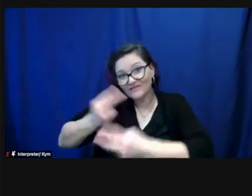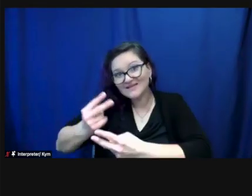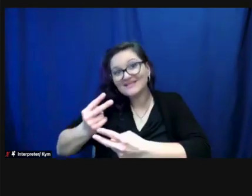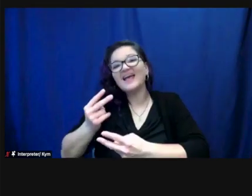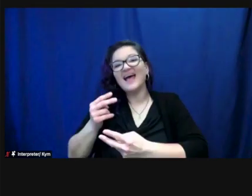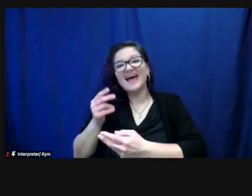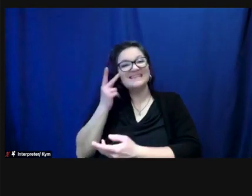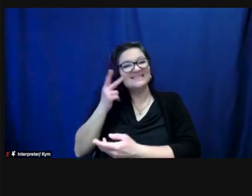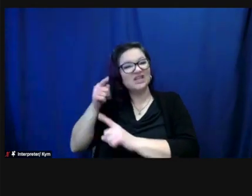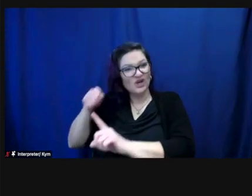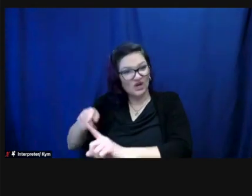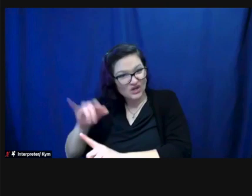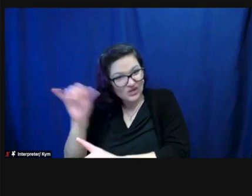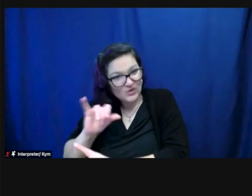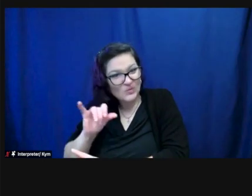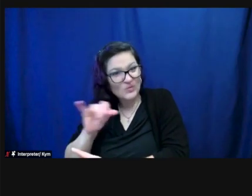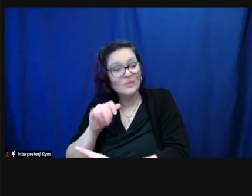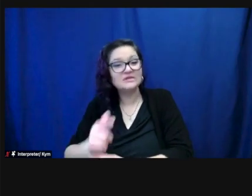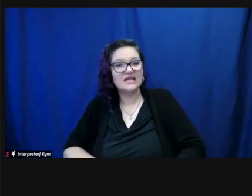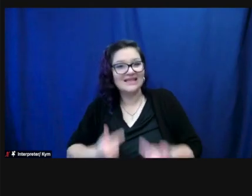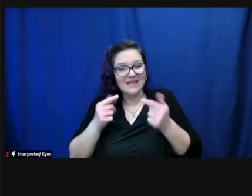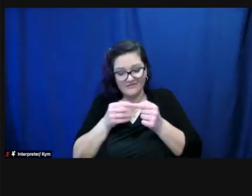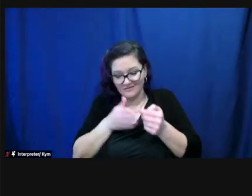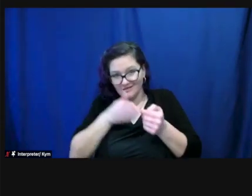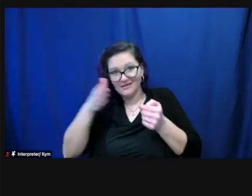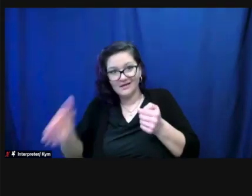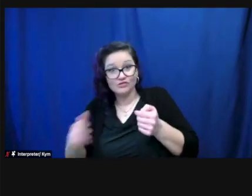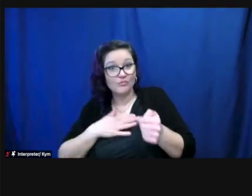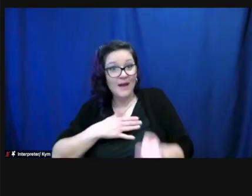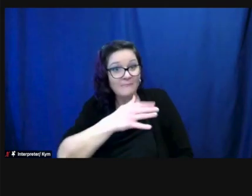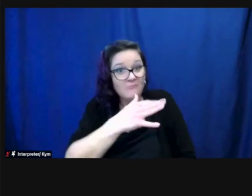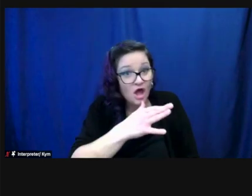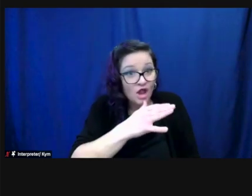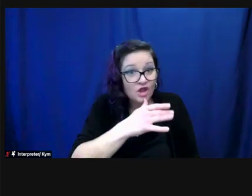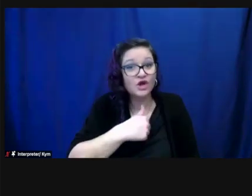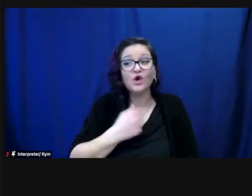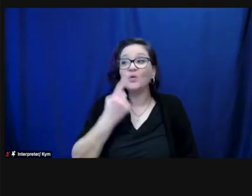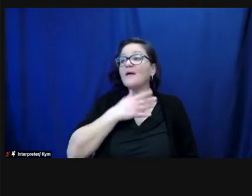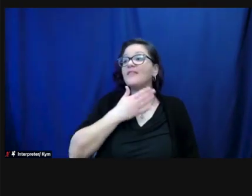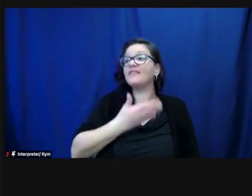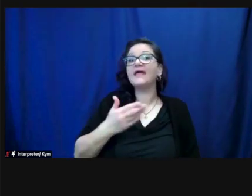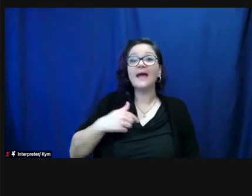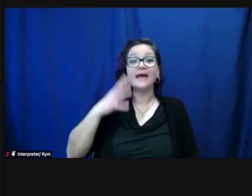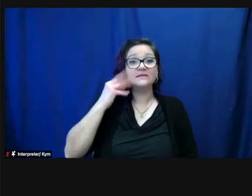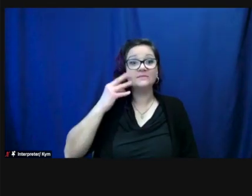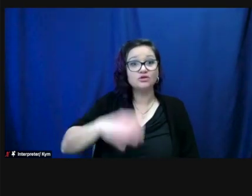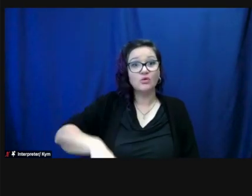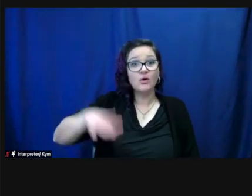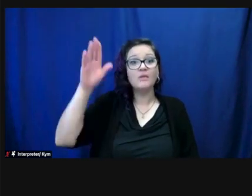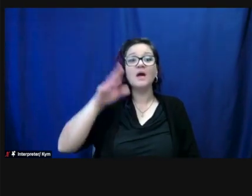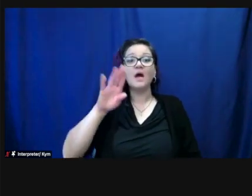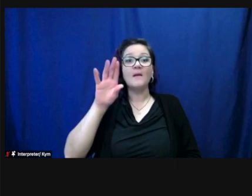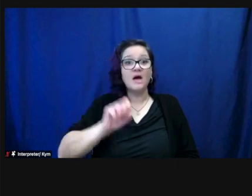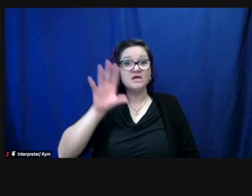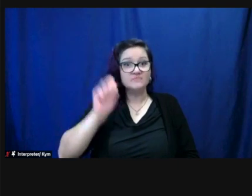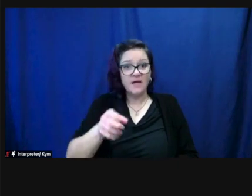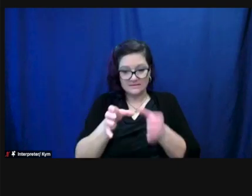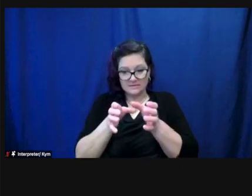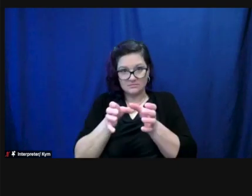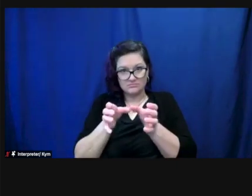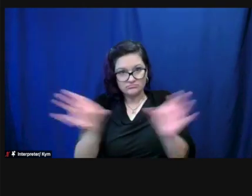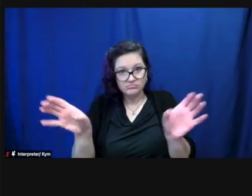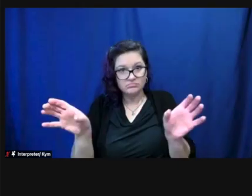neighbor. One of the things I experienced growing up also was segregation on the bus, like Rosa